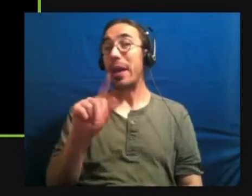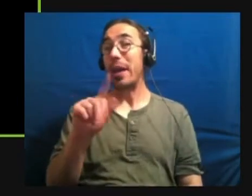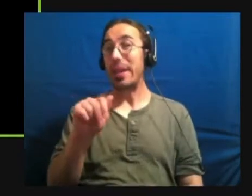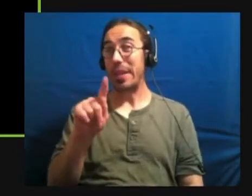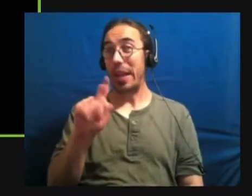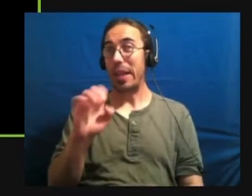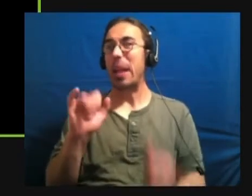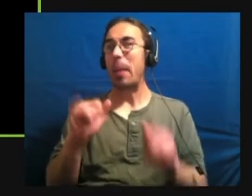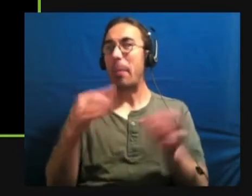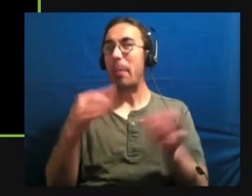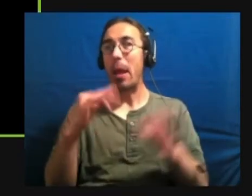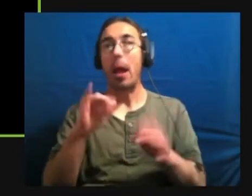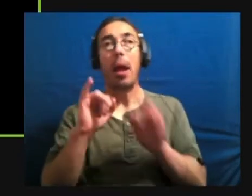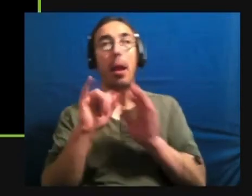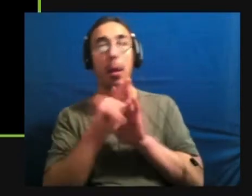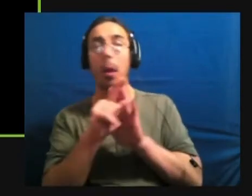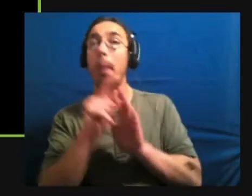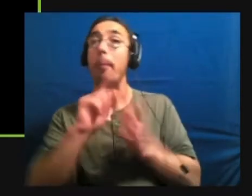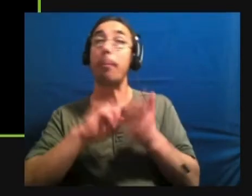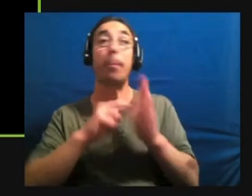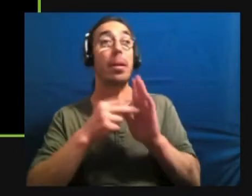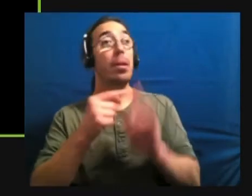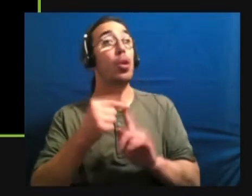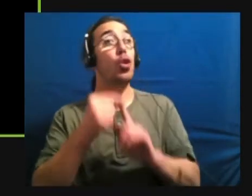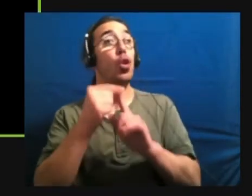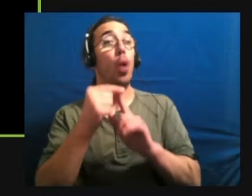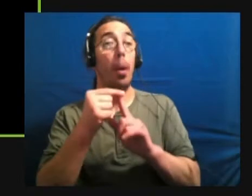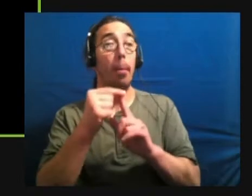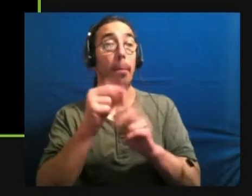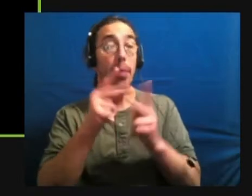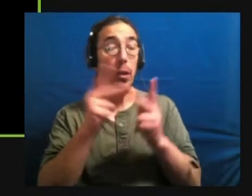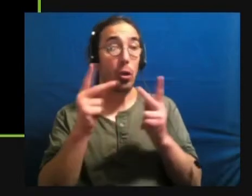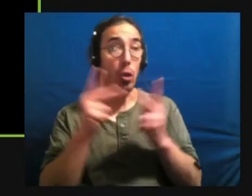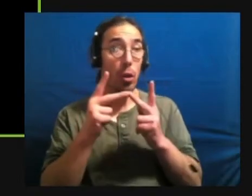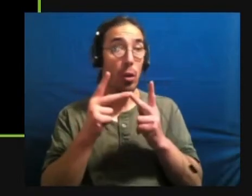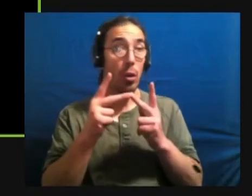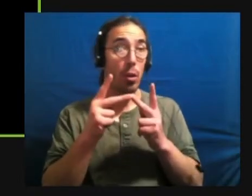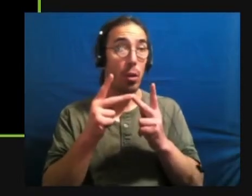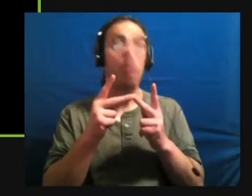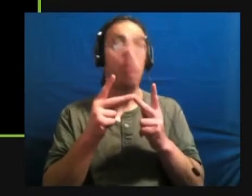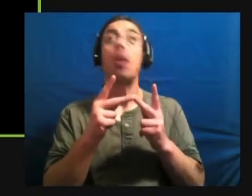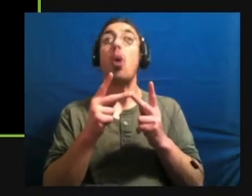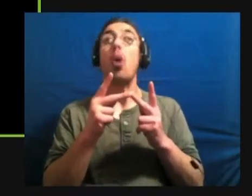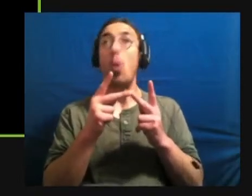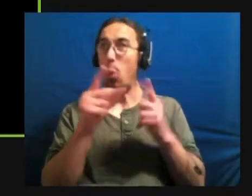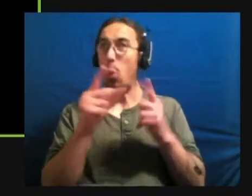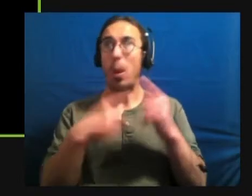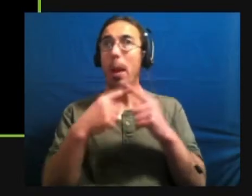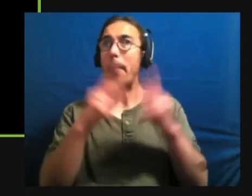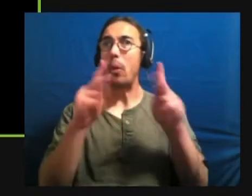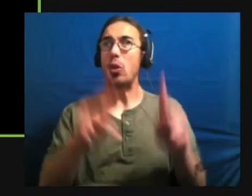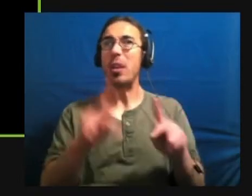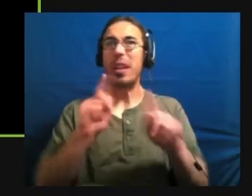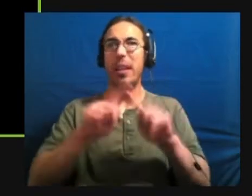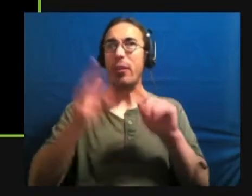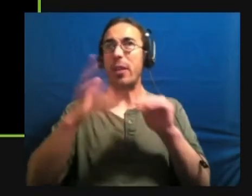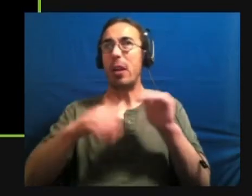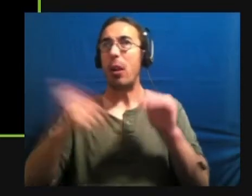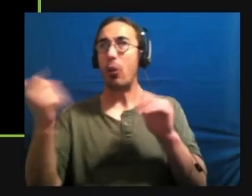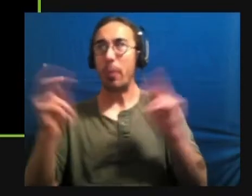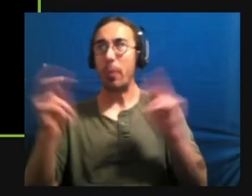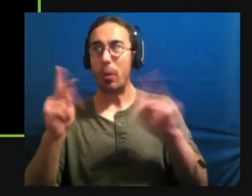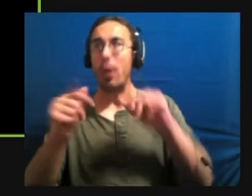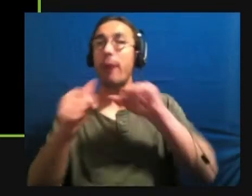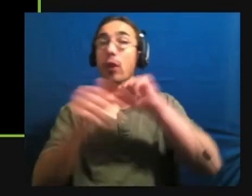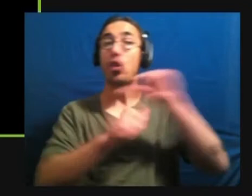So identity is the unique position where a person is similar to or different from others in the intersectional social groups to